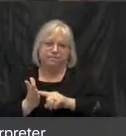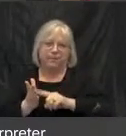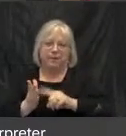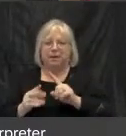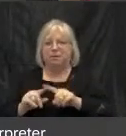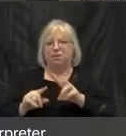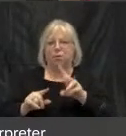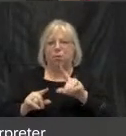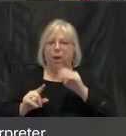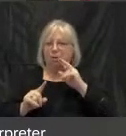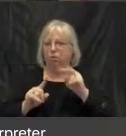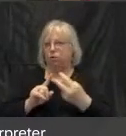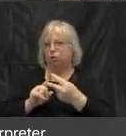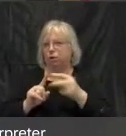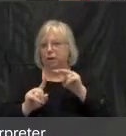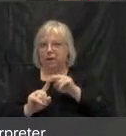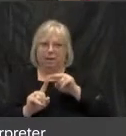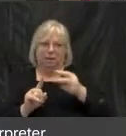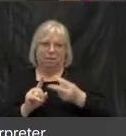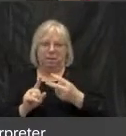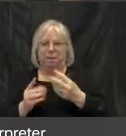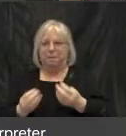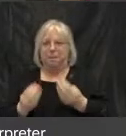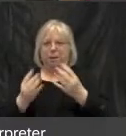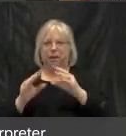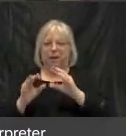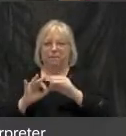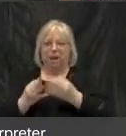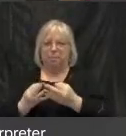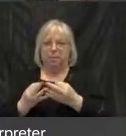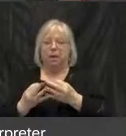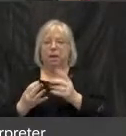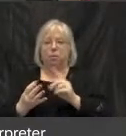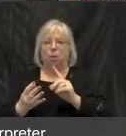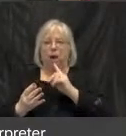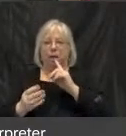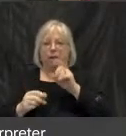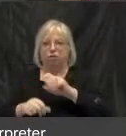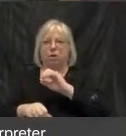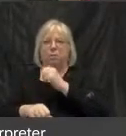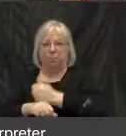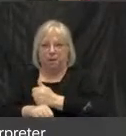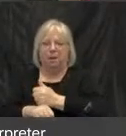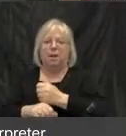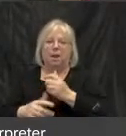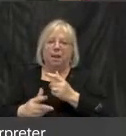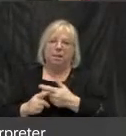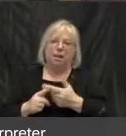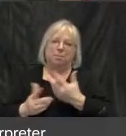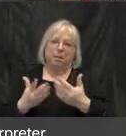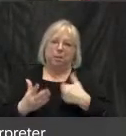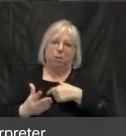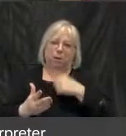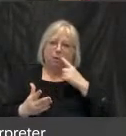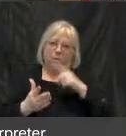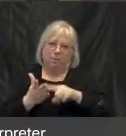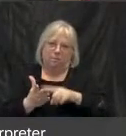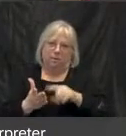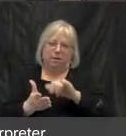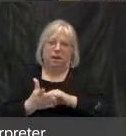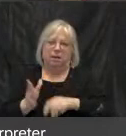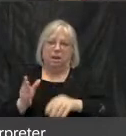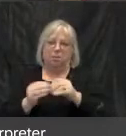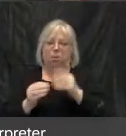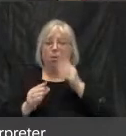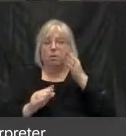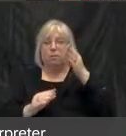to look at multifamily and where they are put at, that may be something that we need to look at in the future. But I also